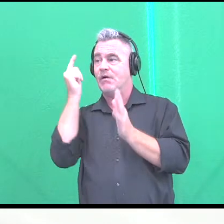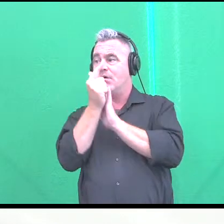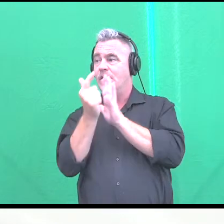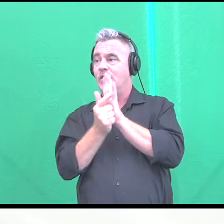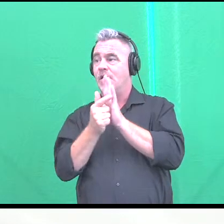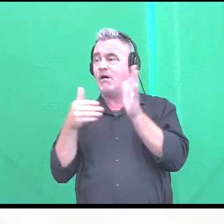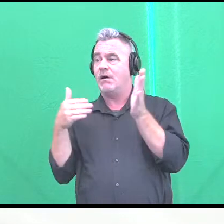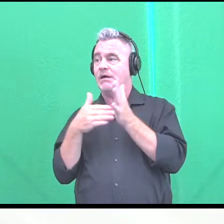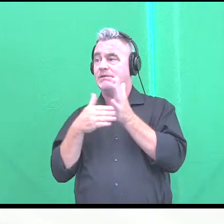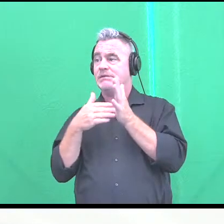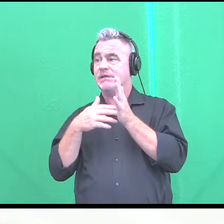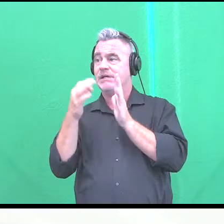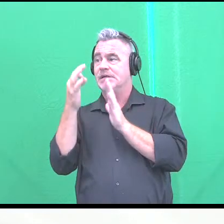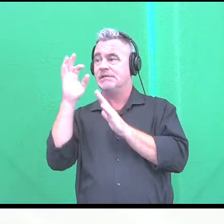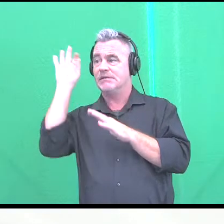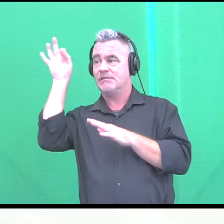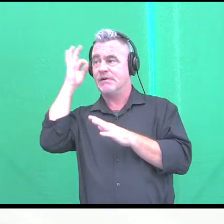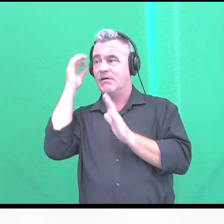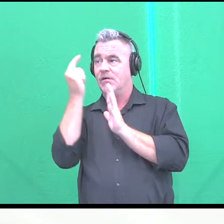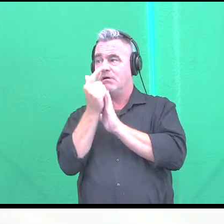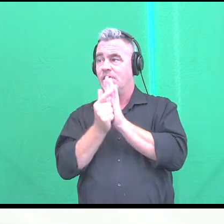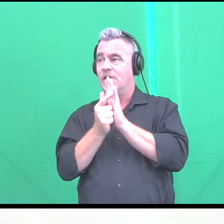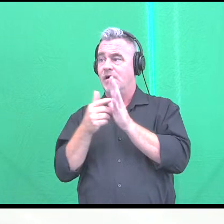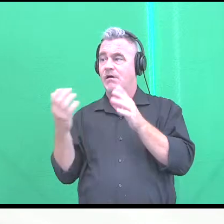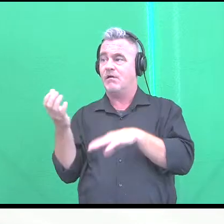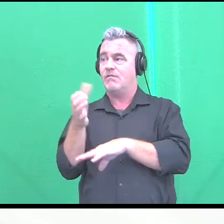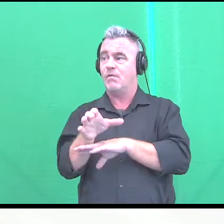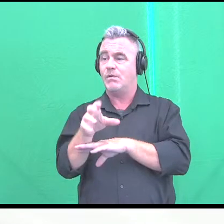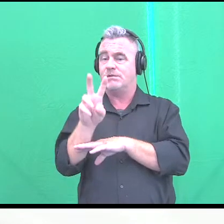against federal law to force anyone to be vaccinated.